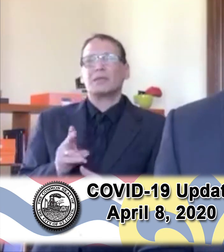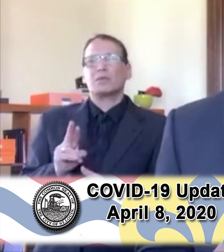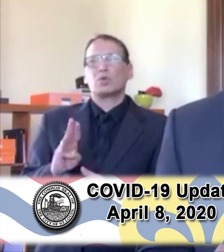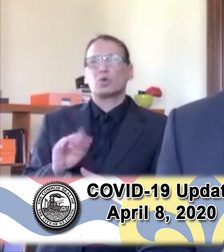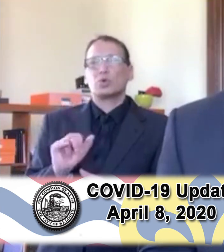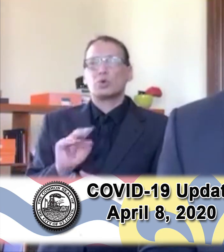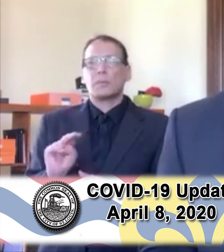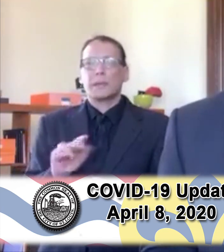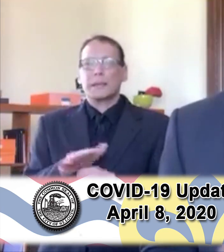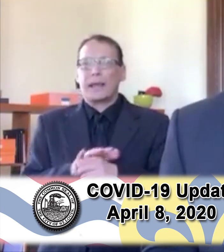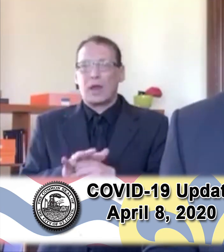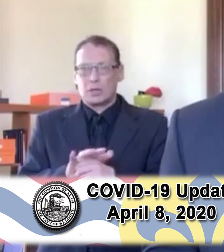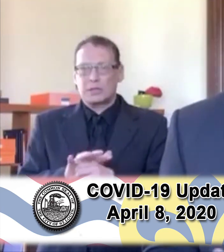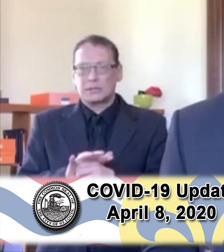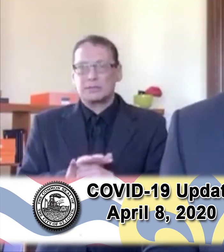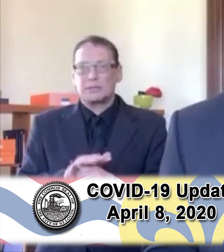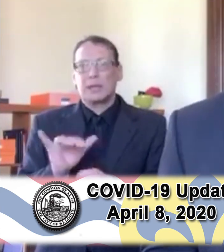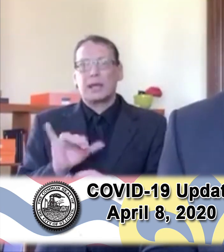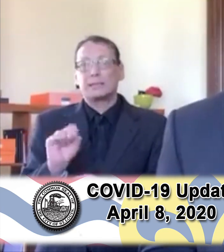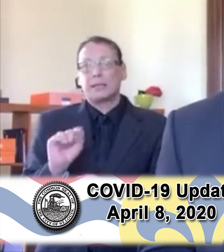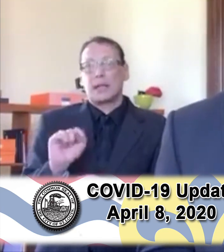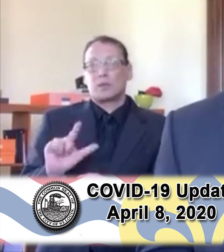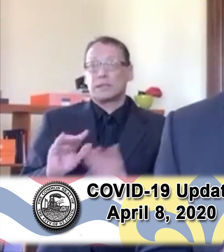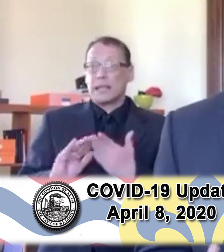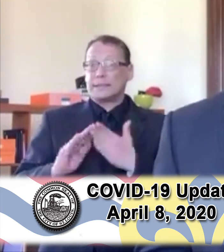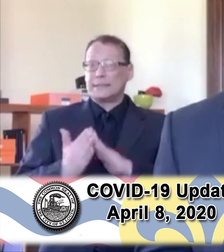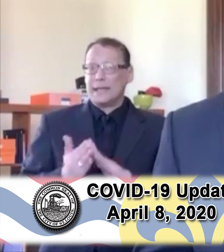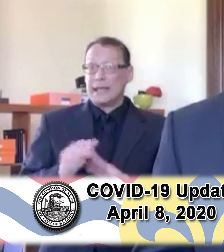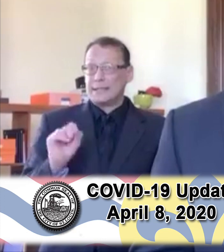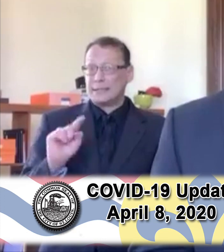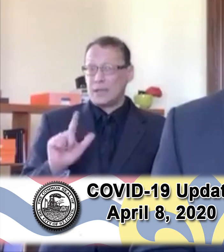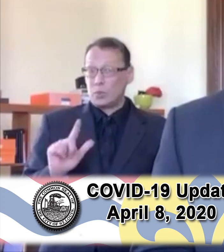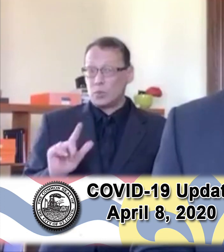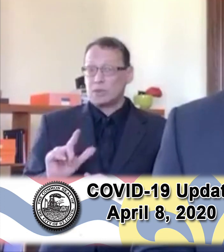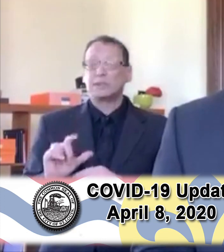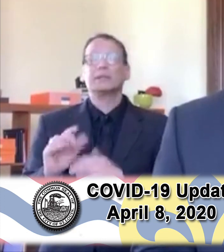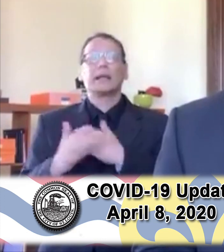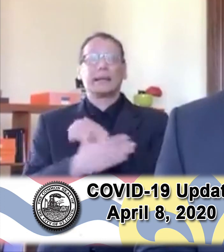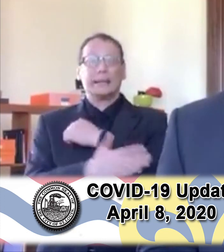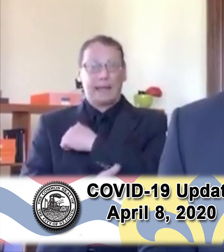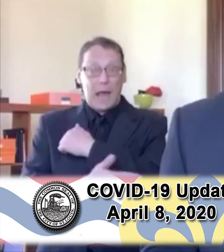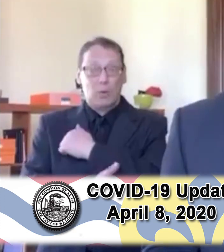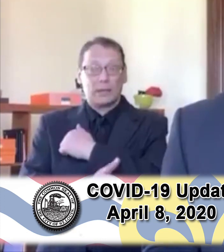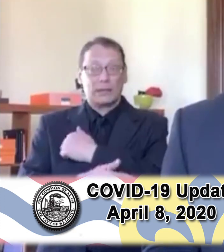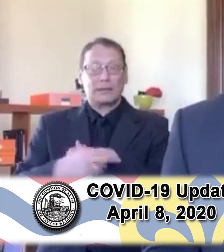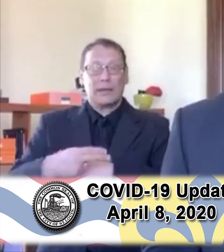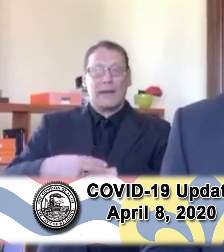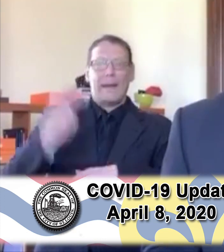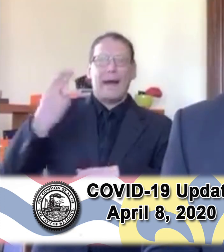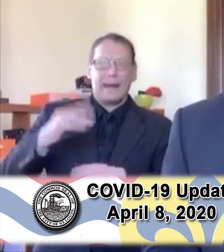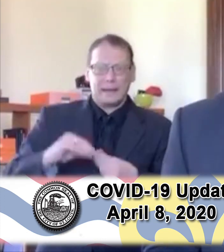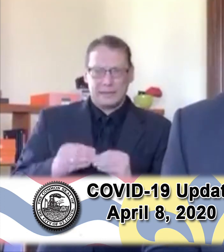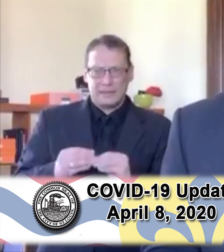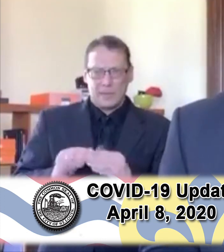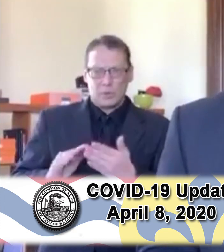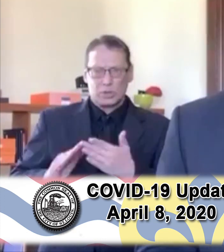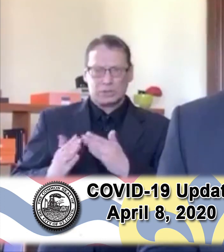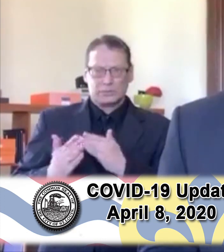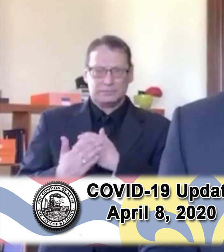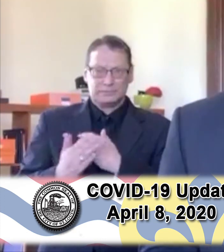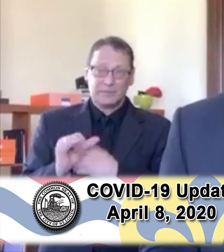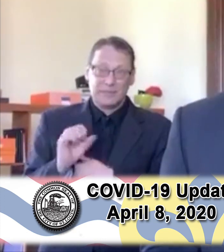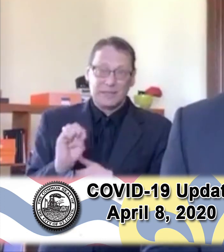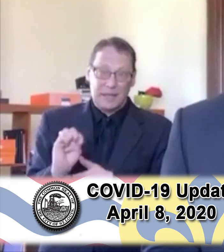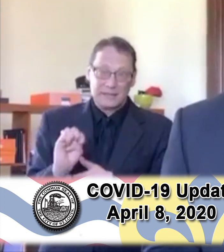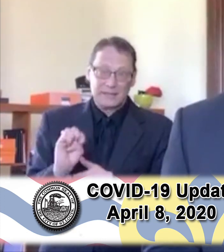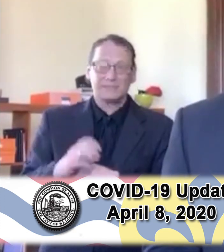are most heavily impacted. For example, St. Louis, the City of St. Louis and St. Louis County have the highest number of cases in the St. Louis region. However,